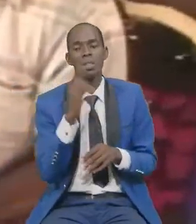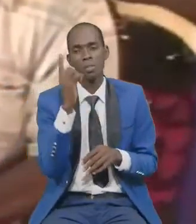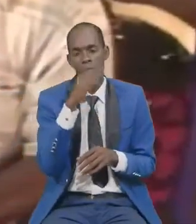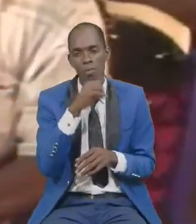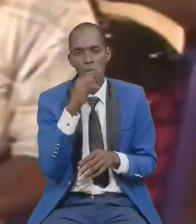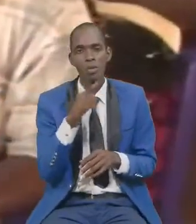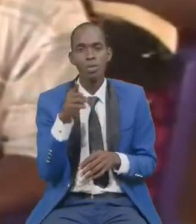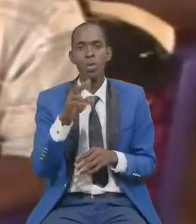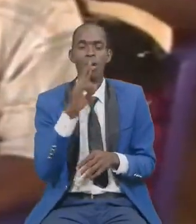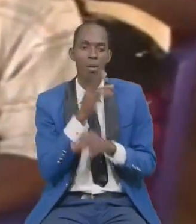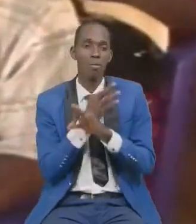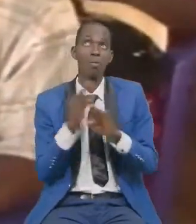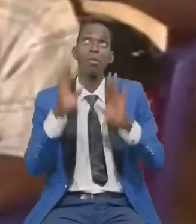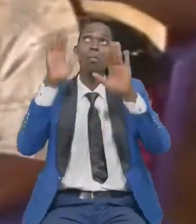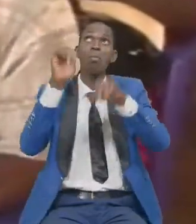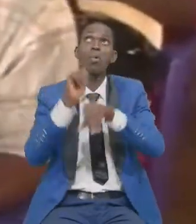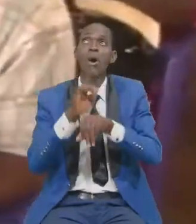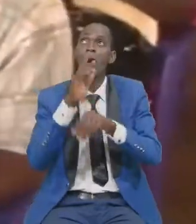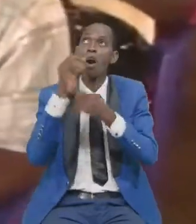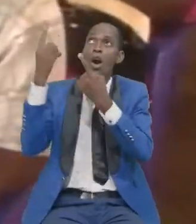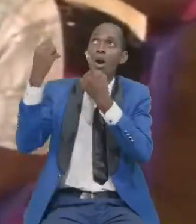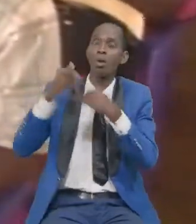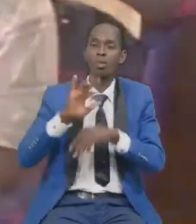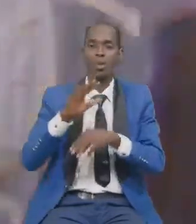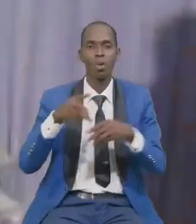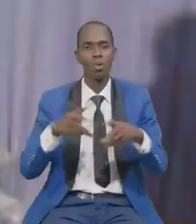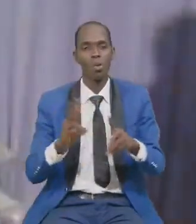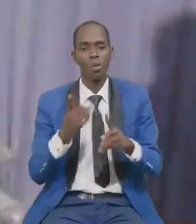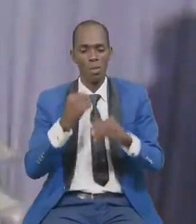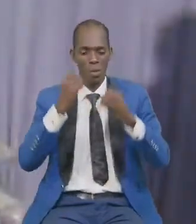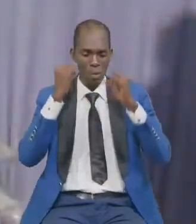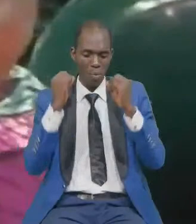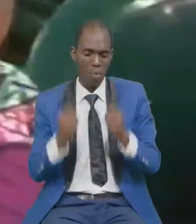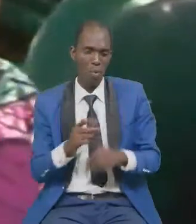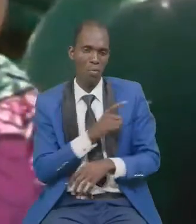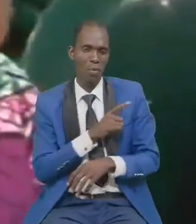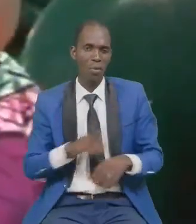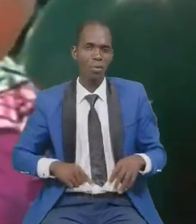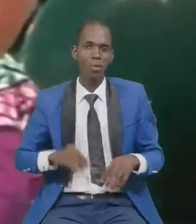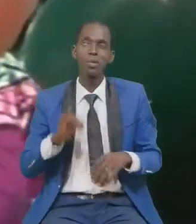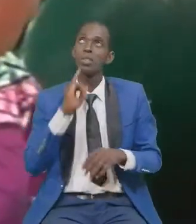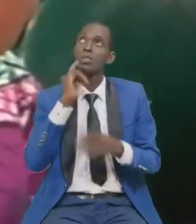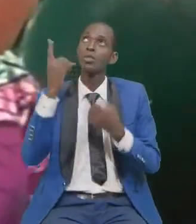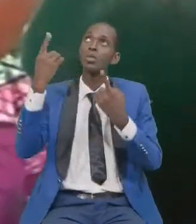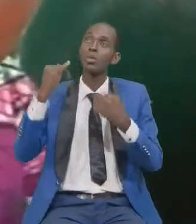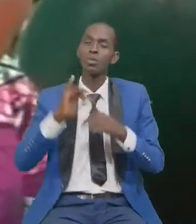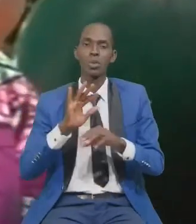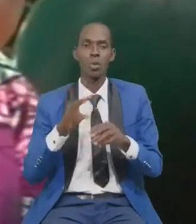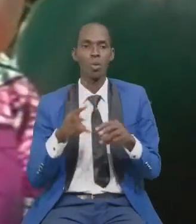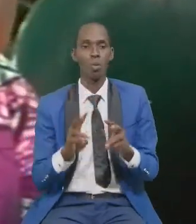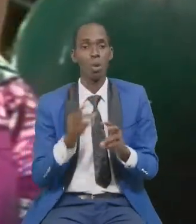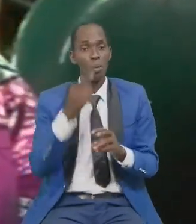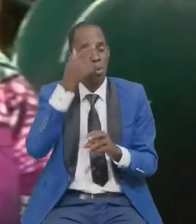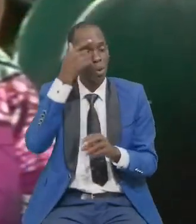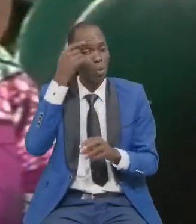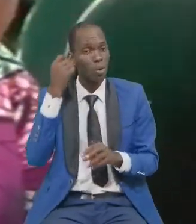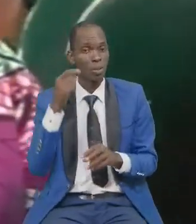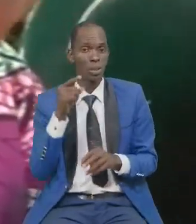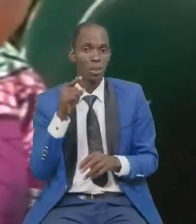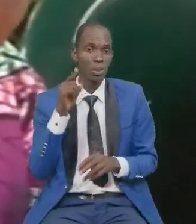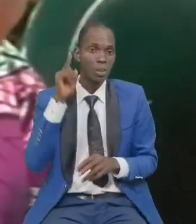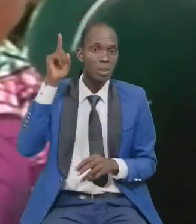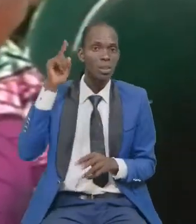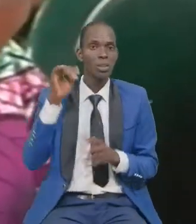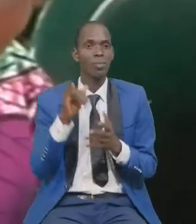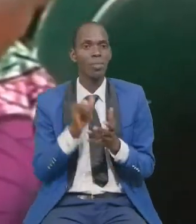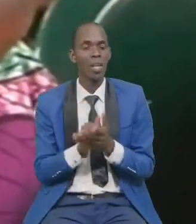Miracles are coming your way. The power of the Lord is coming your way. Because he that had the power